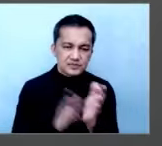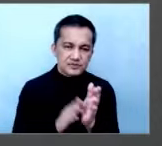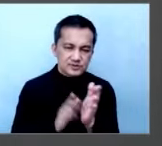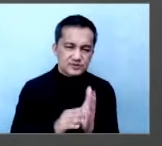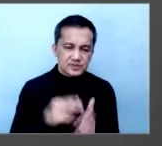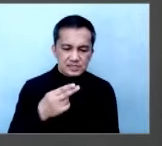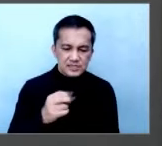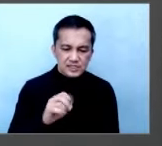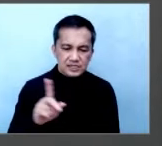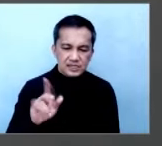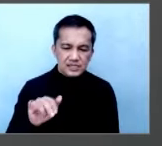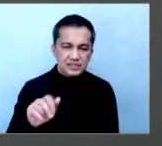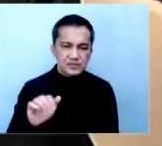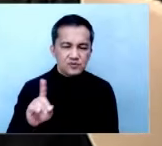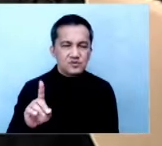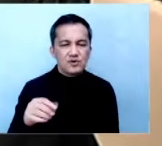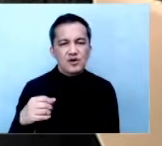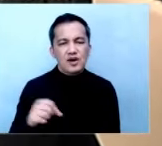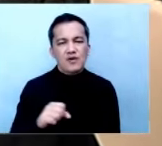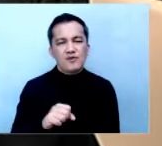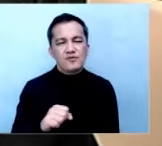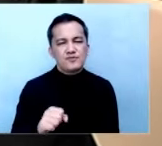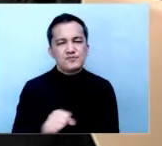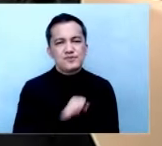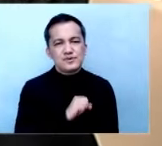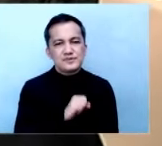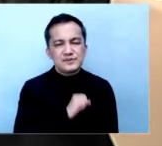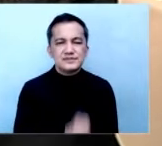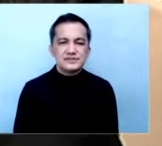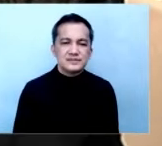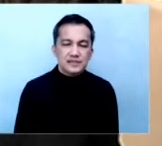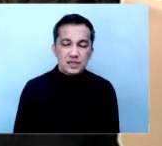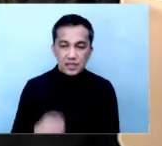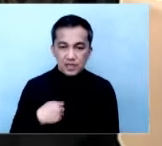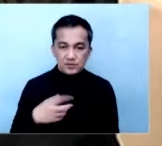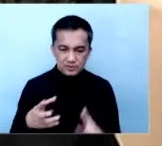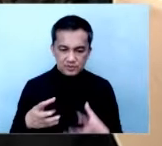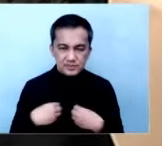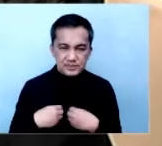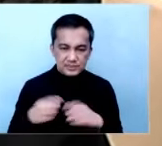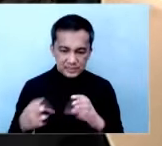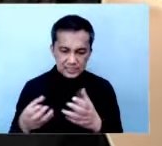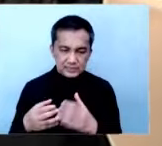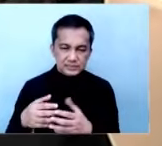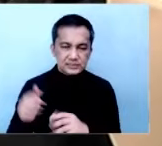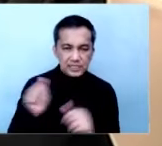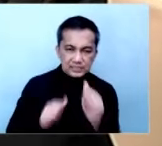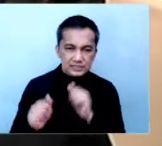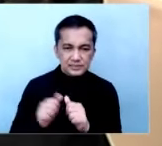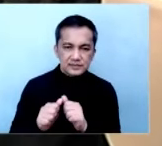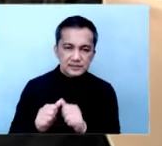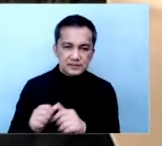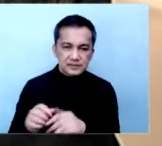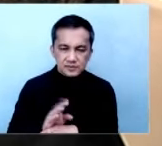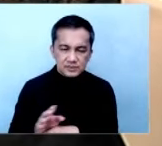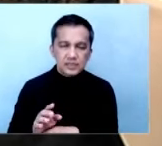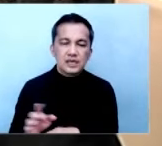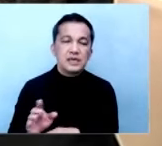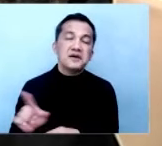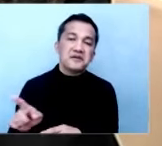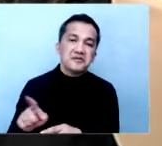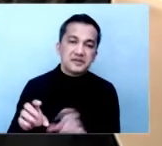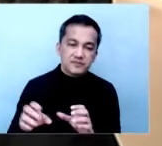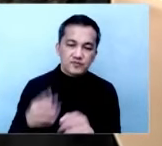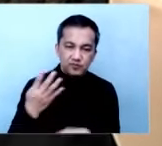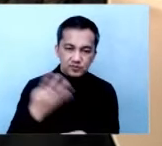Hollywood. Kabog! I've been taking acting classes, so I've been very busy with that. I take classes 4 times a week. With